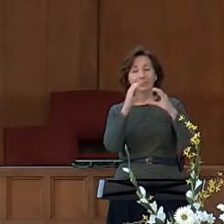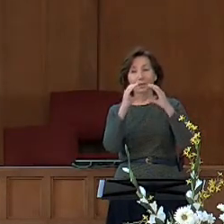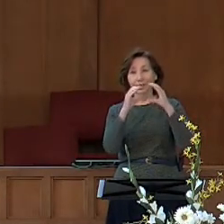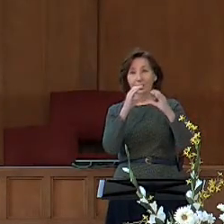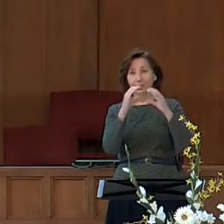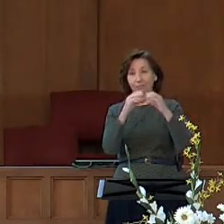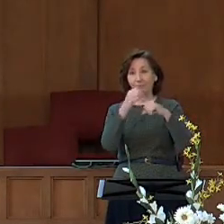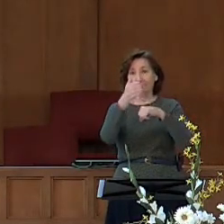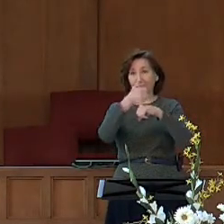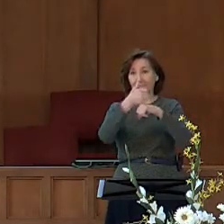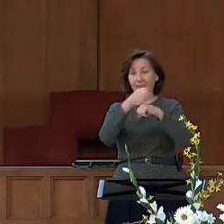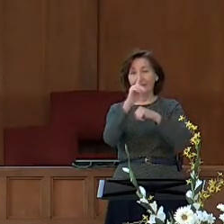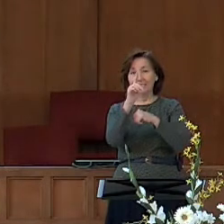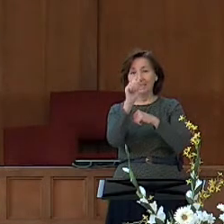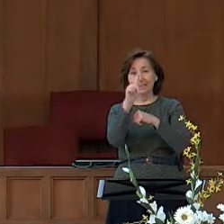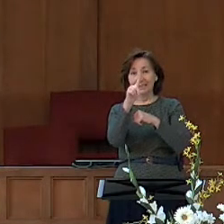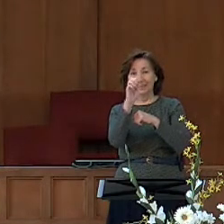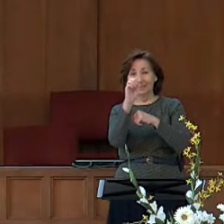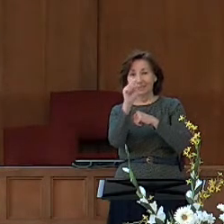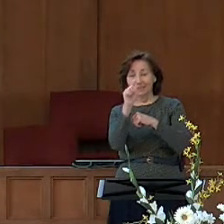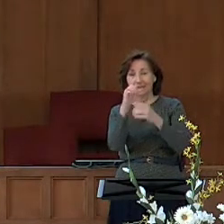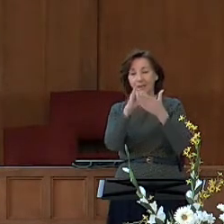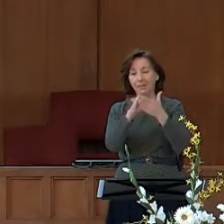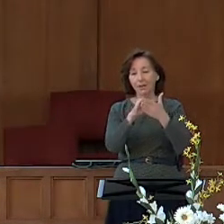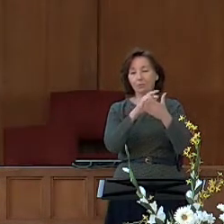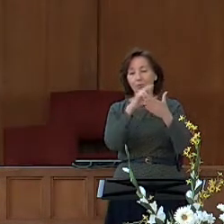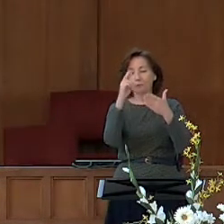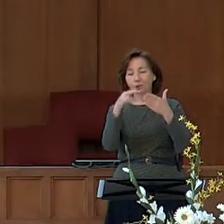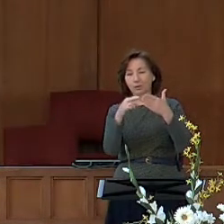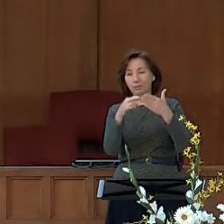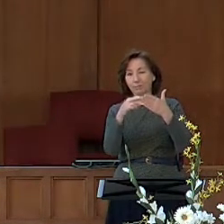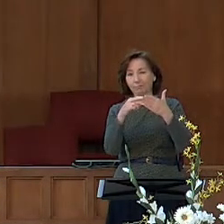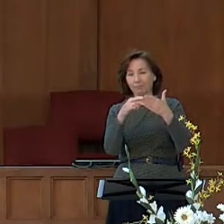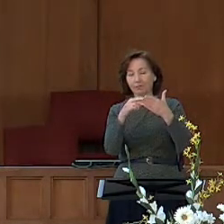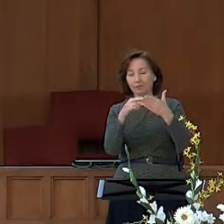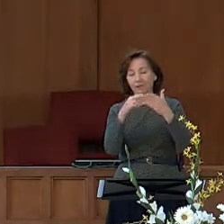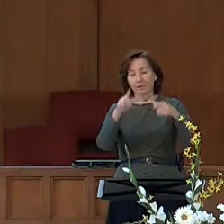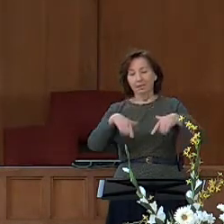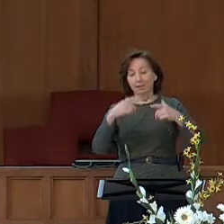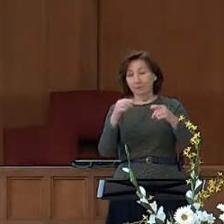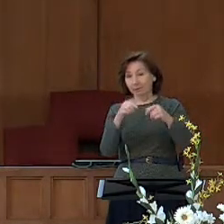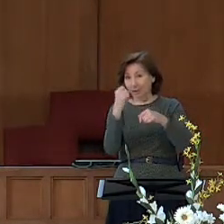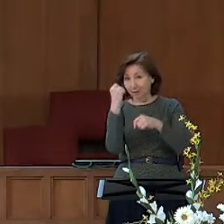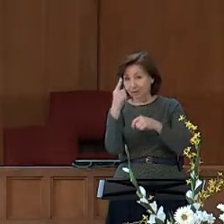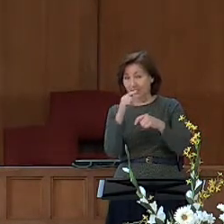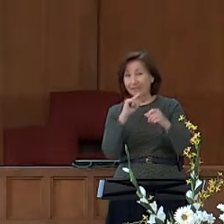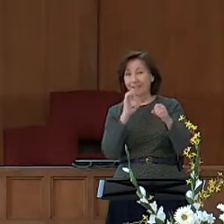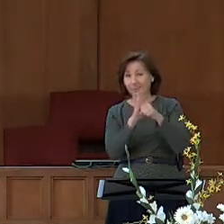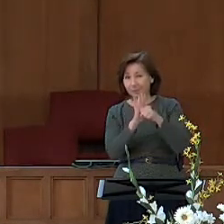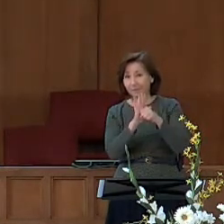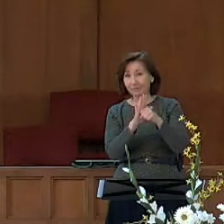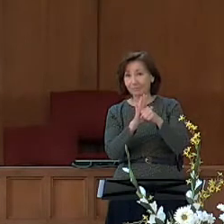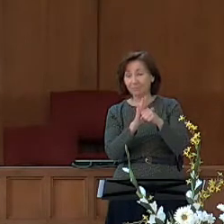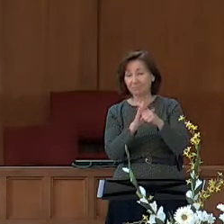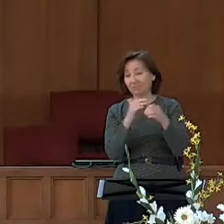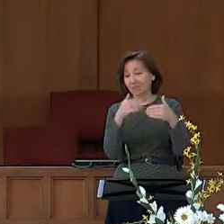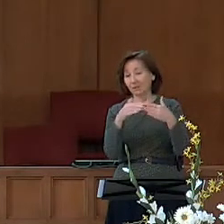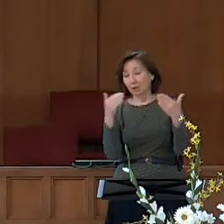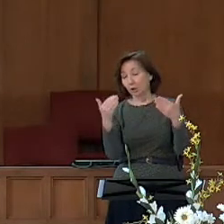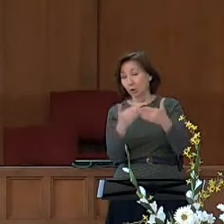dates that, quote, will result in a lifetime of understanding and commitment, whether the couple is newly in